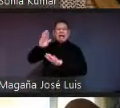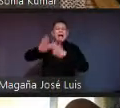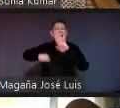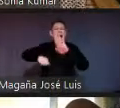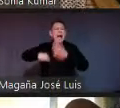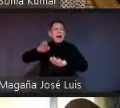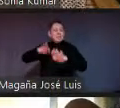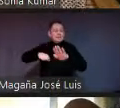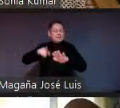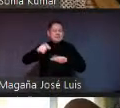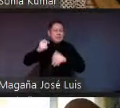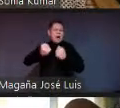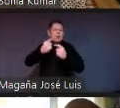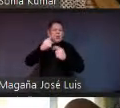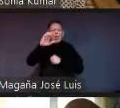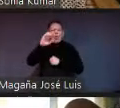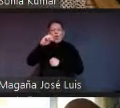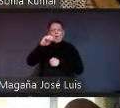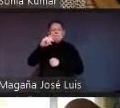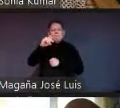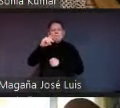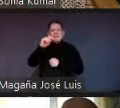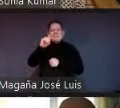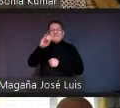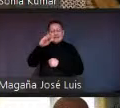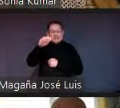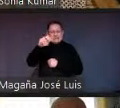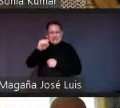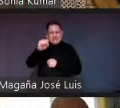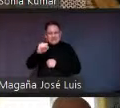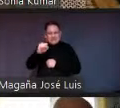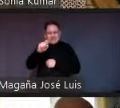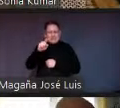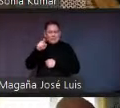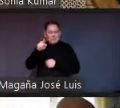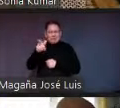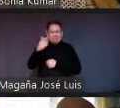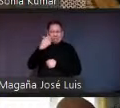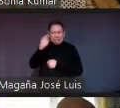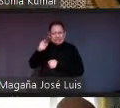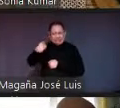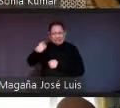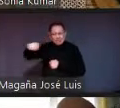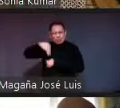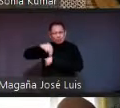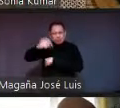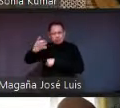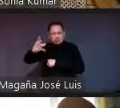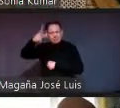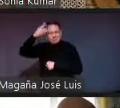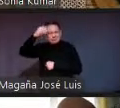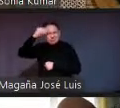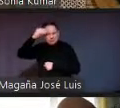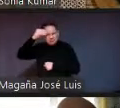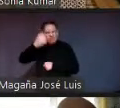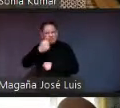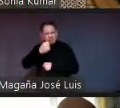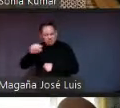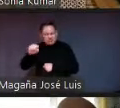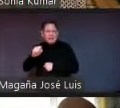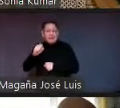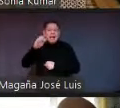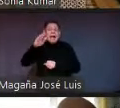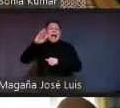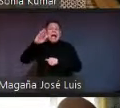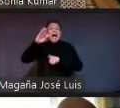competency means that once you've achieved it, there is very little room to then go on and learn further. And there is a real criticism that